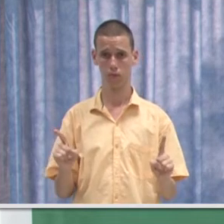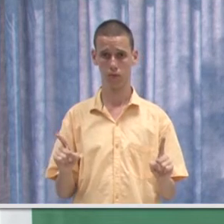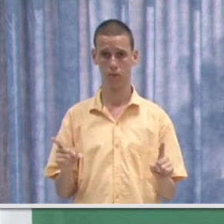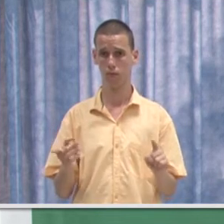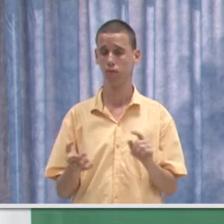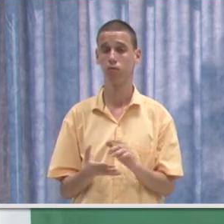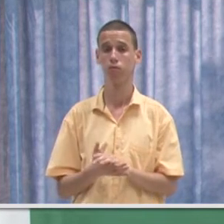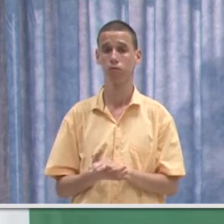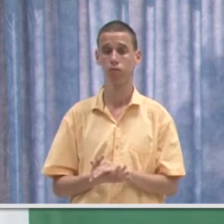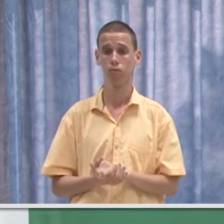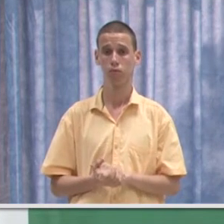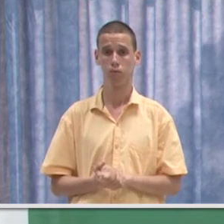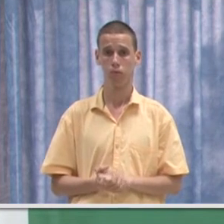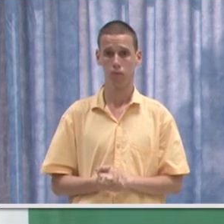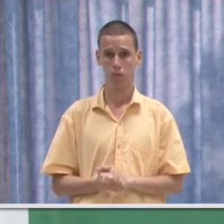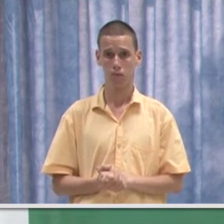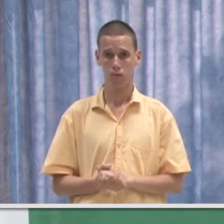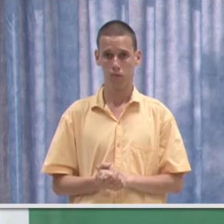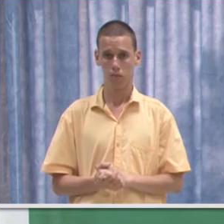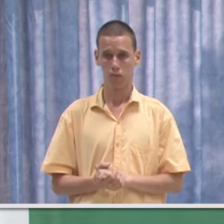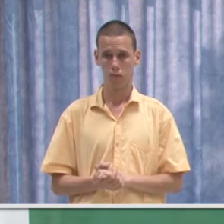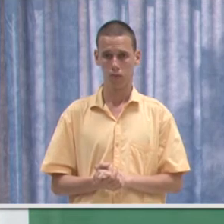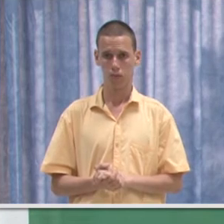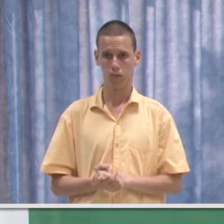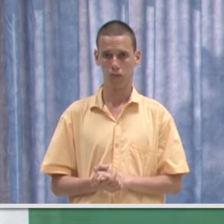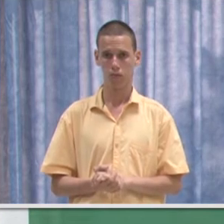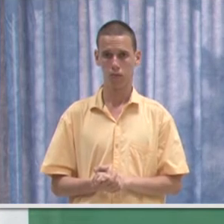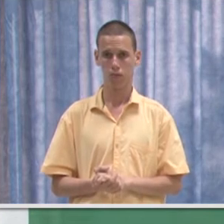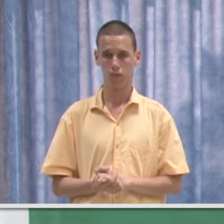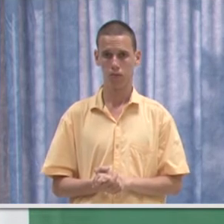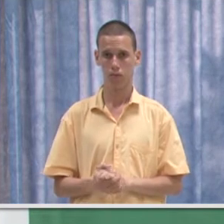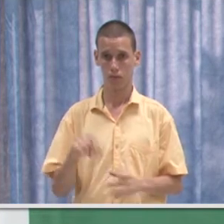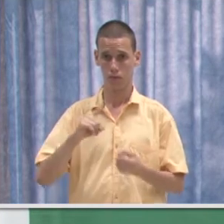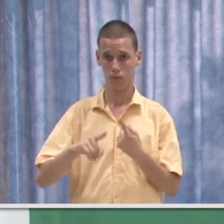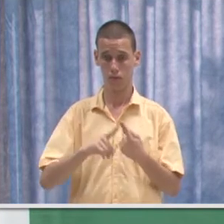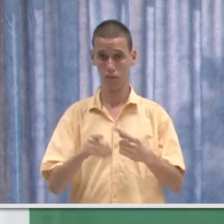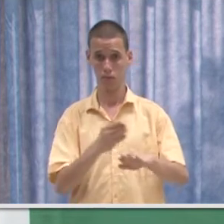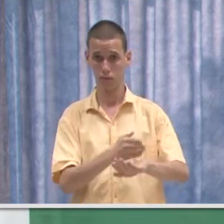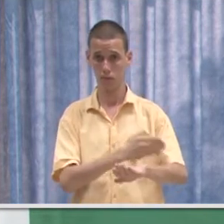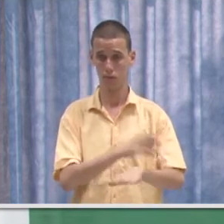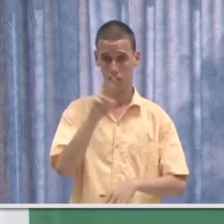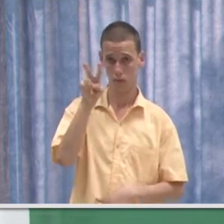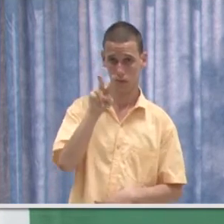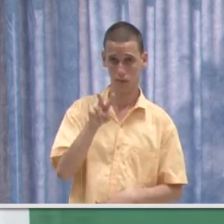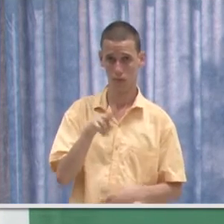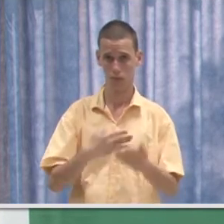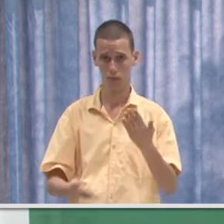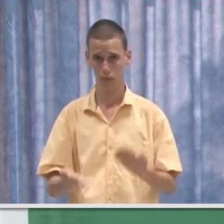stake. So it's not a question of either use it or you don't use it. You have to balance it with the other